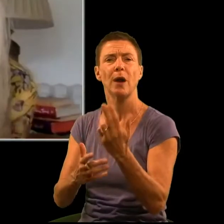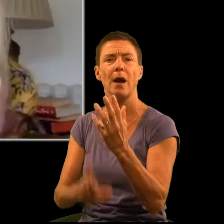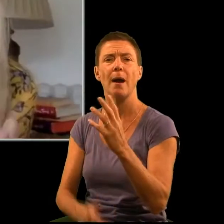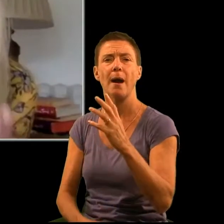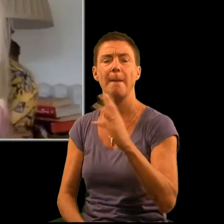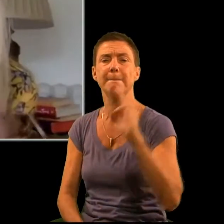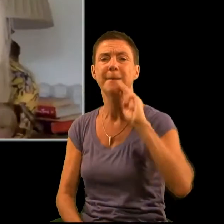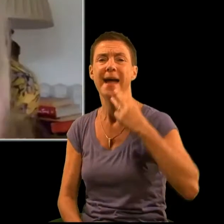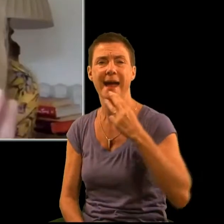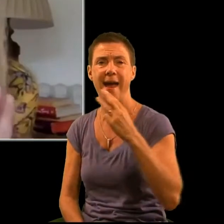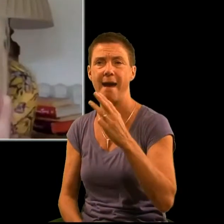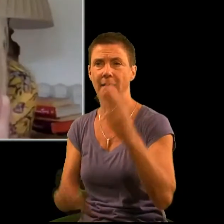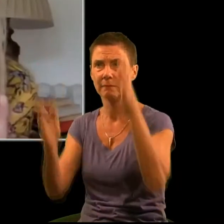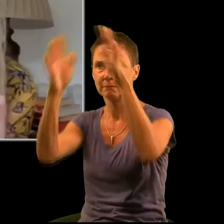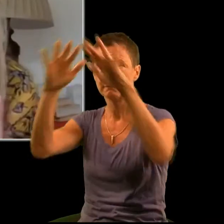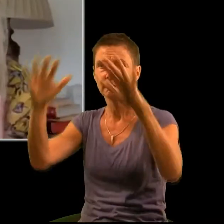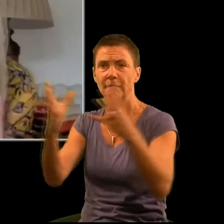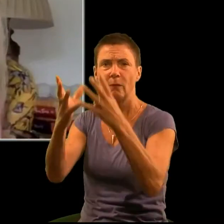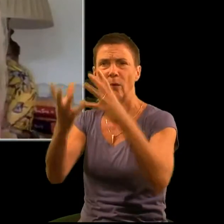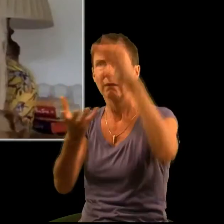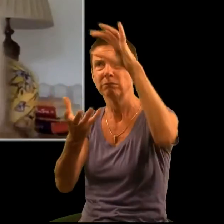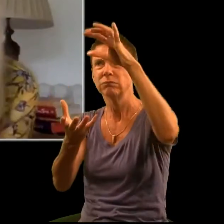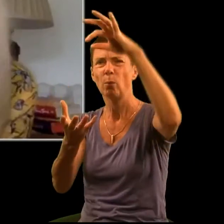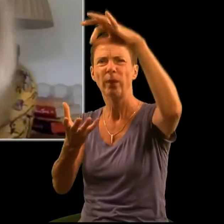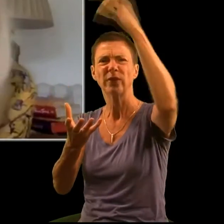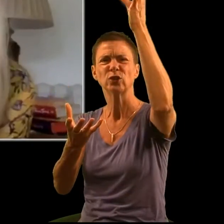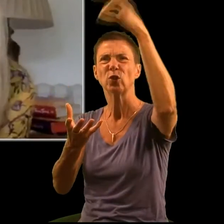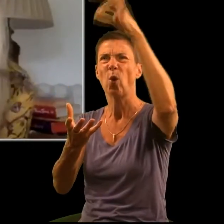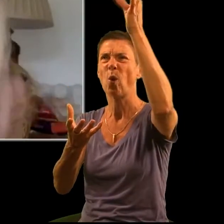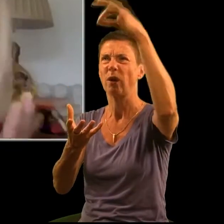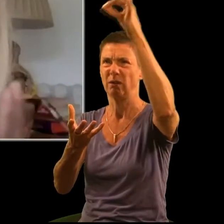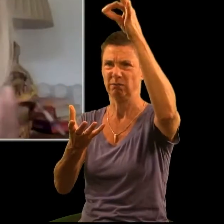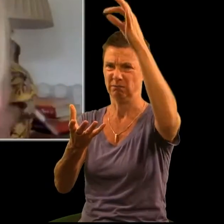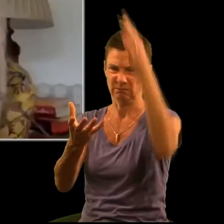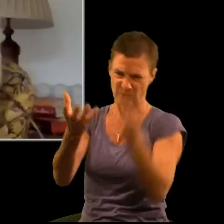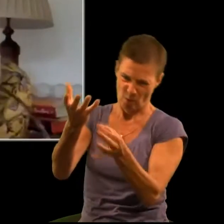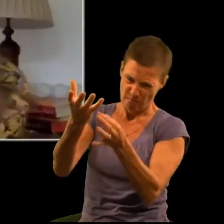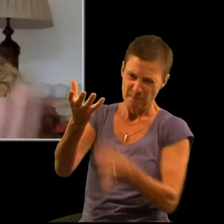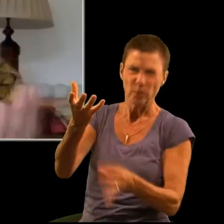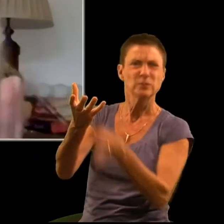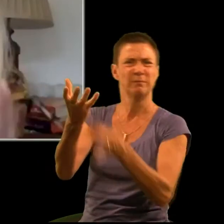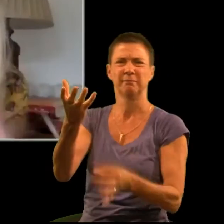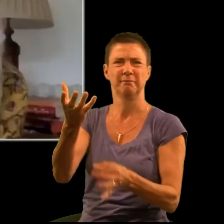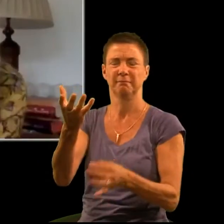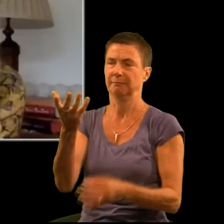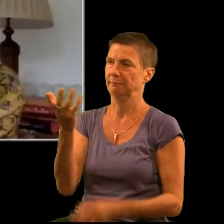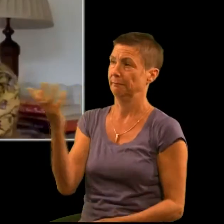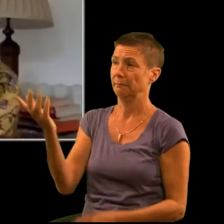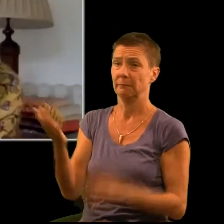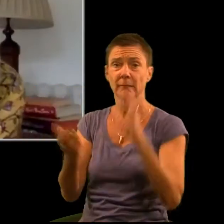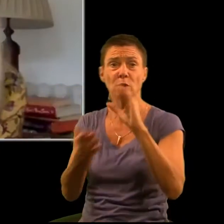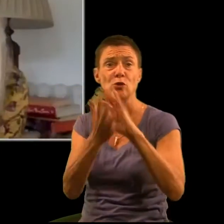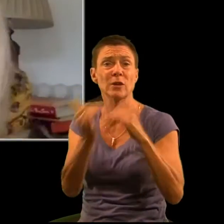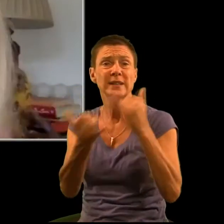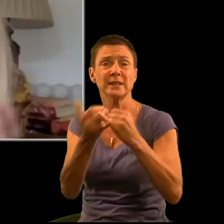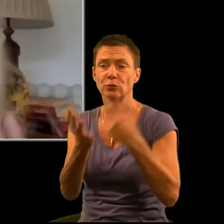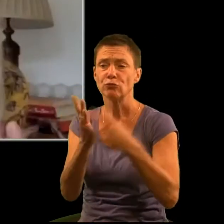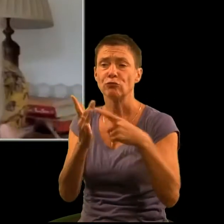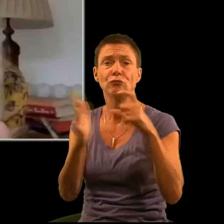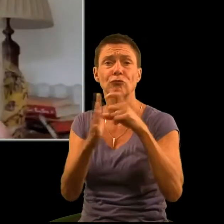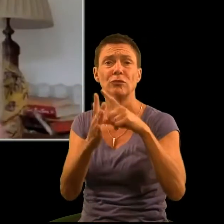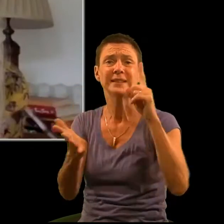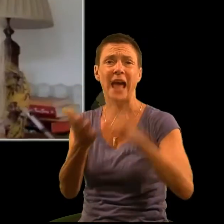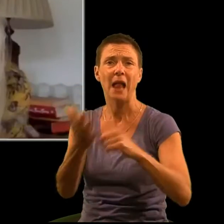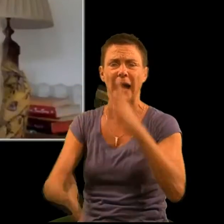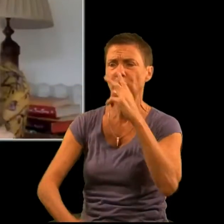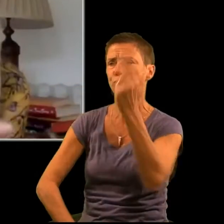So don't think that there's only one way to be an illustrator. We're not all like, Chris Riddell has magnificent, he can draw you an elephant from his